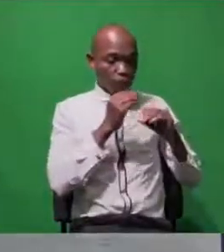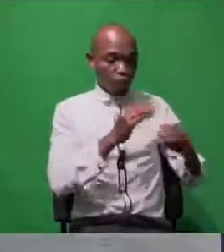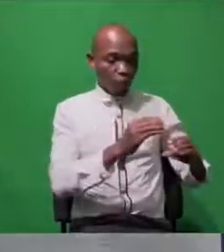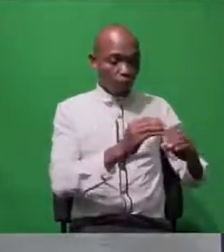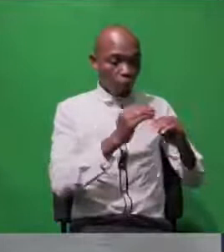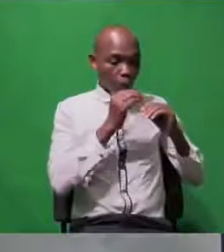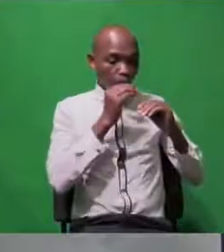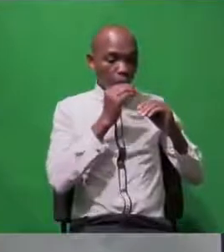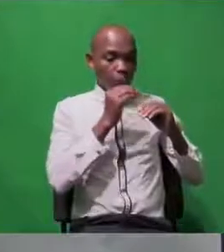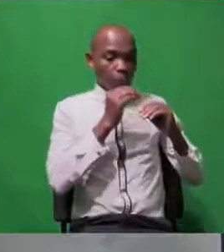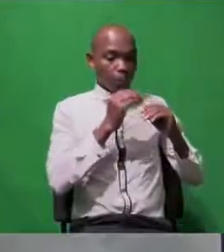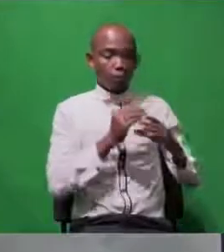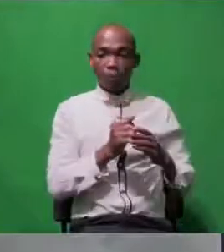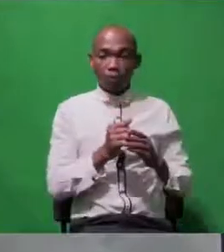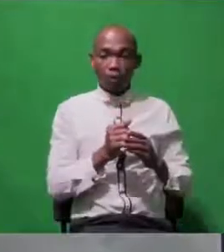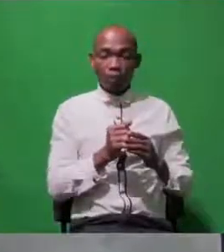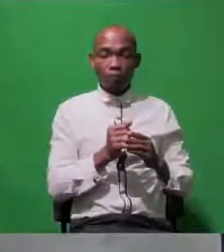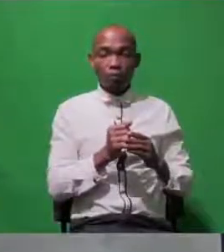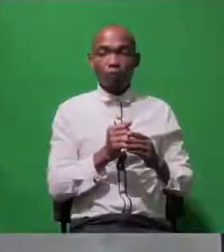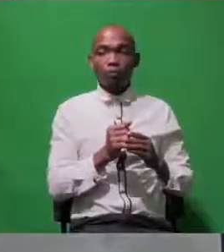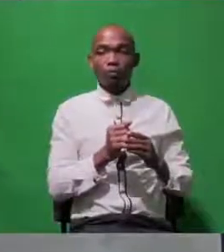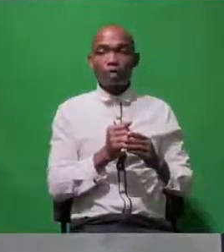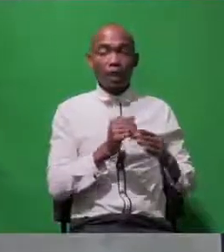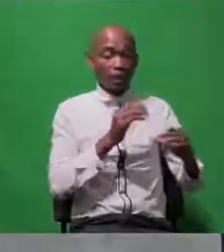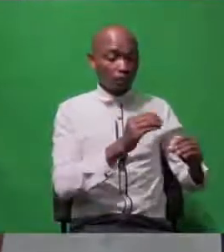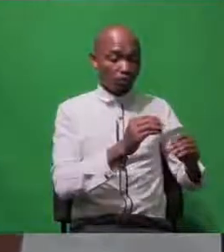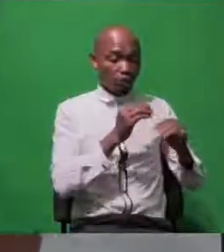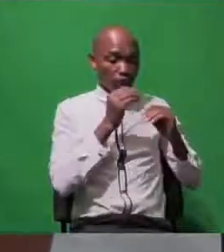Accelerate what? Accelerate the exploitation